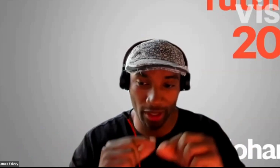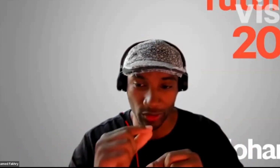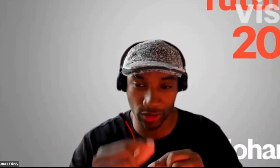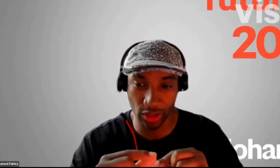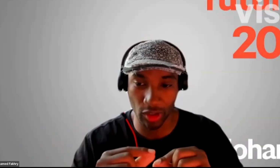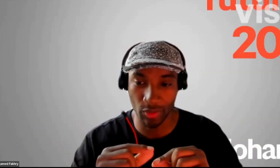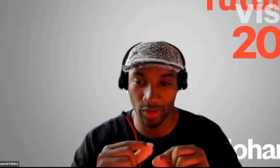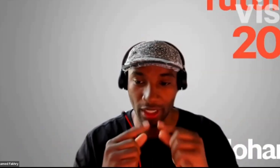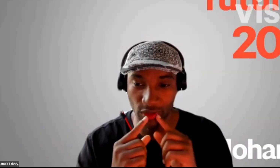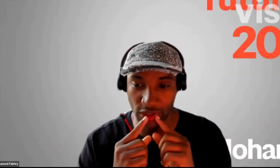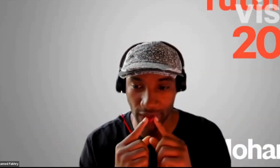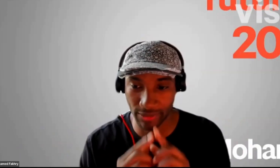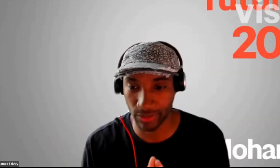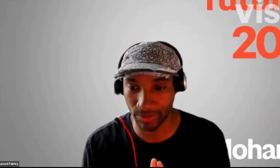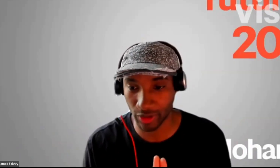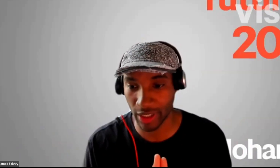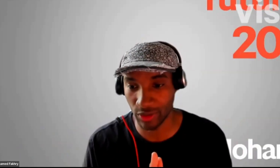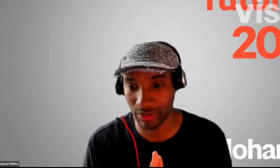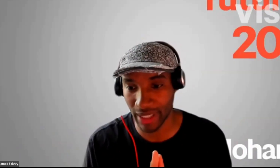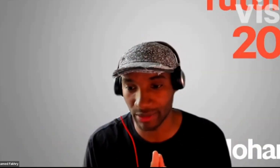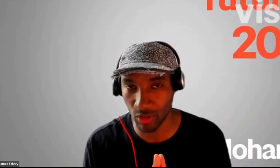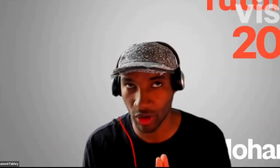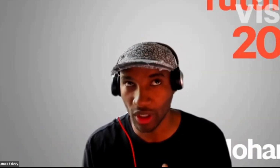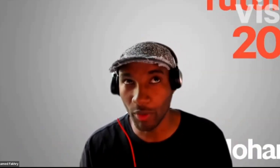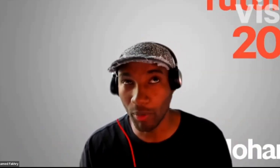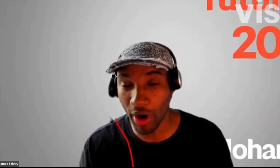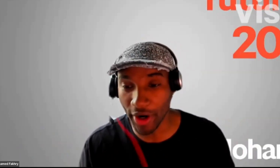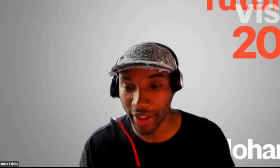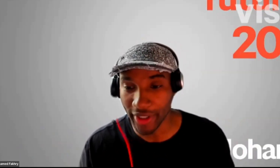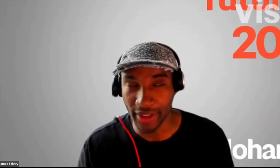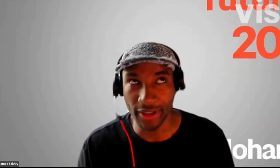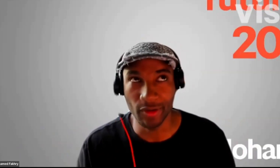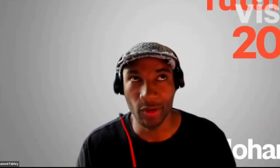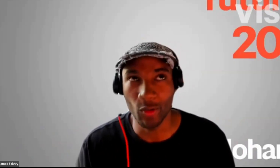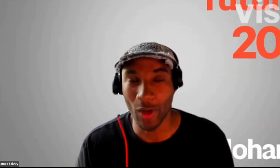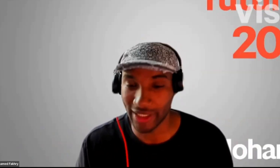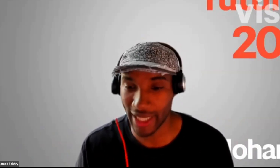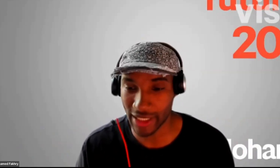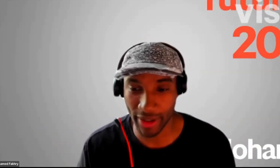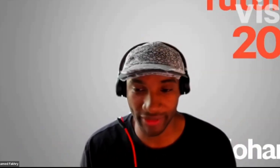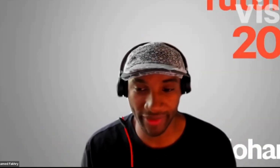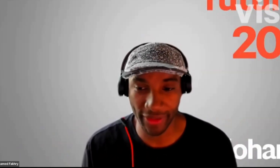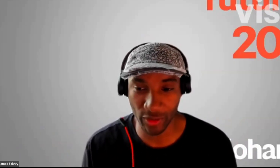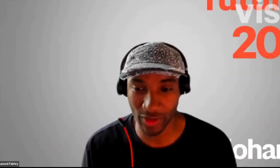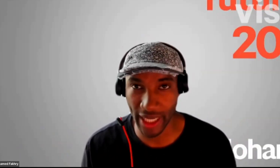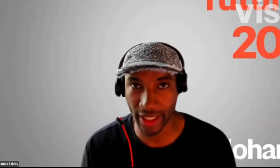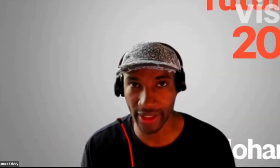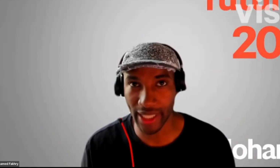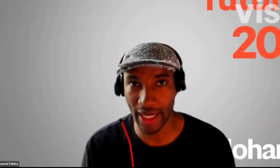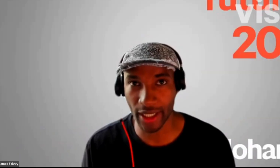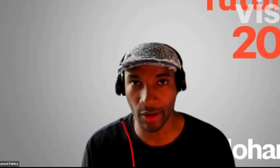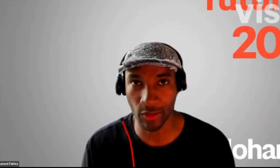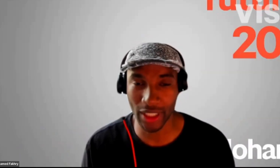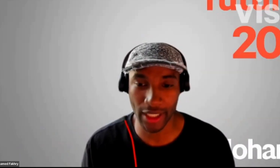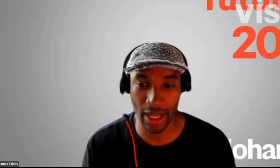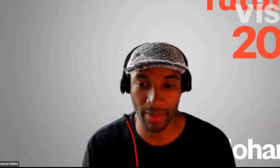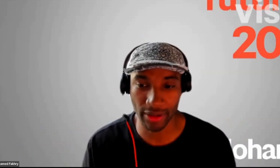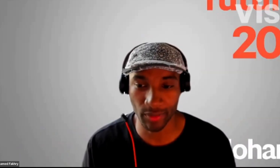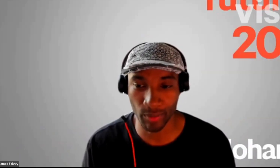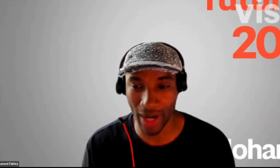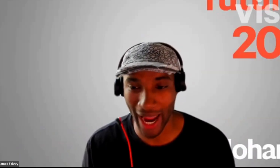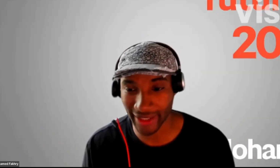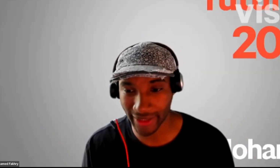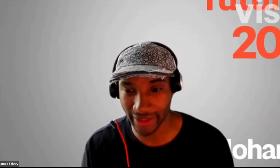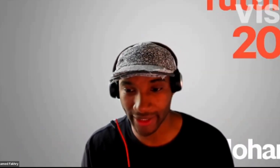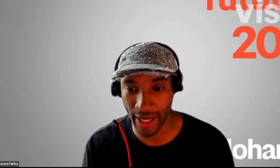first way I use it to communicate, usually because I use my lips more. But what is nice about everything you said is I like how you talk